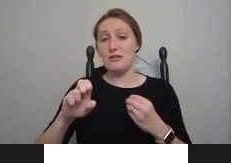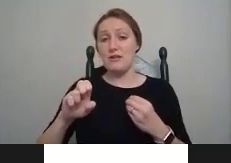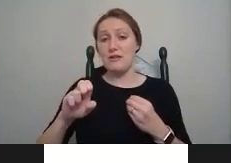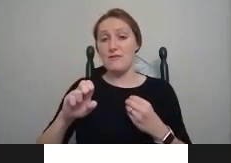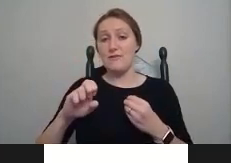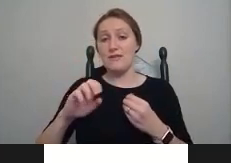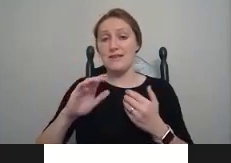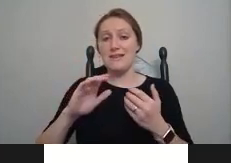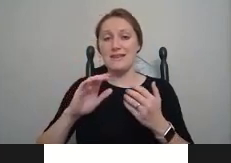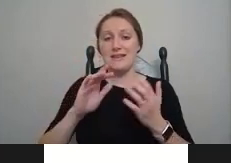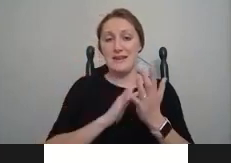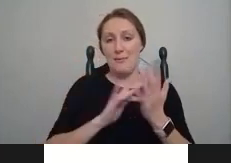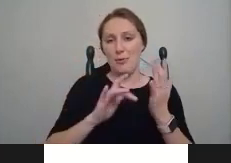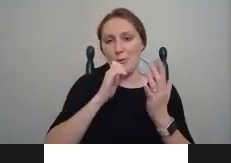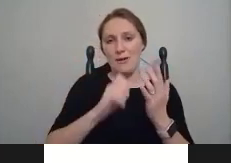as effective or good.